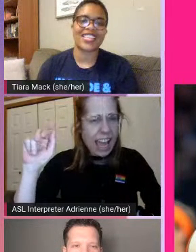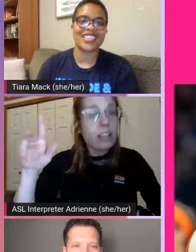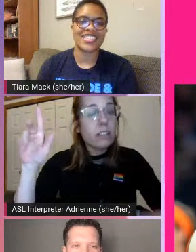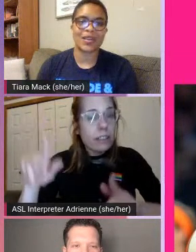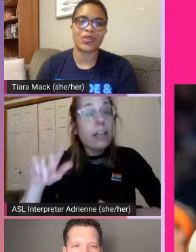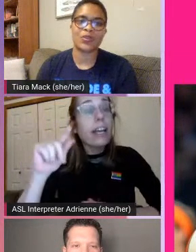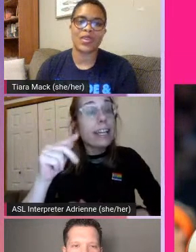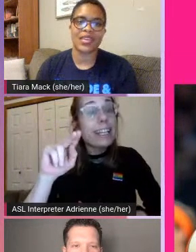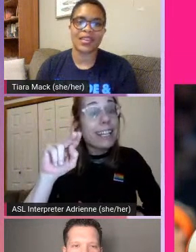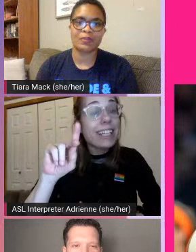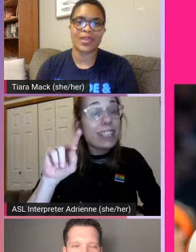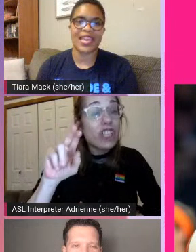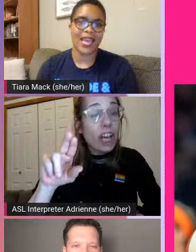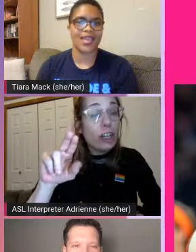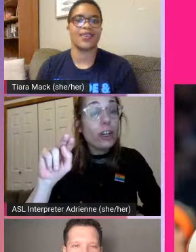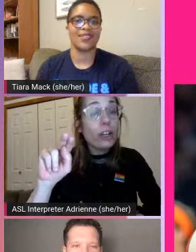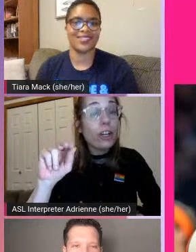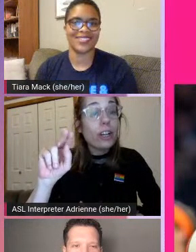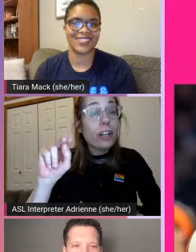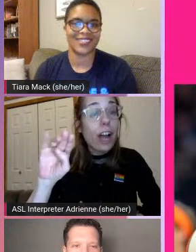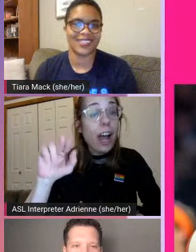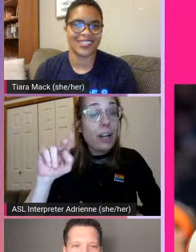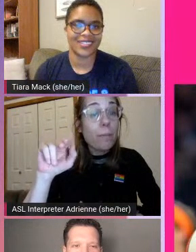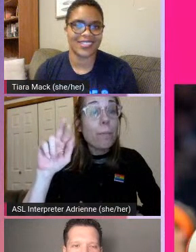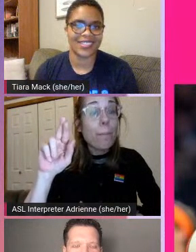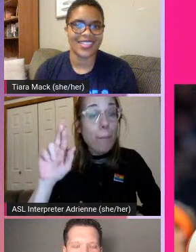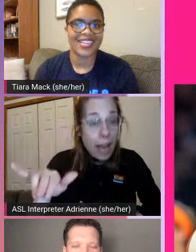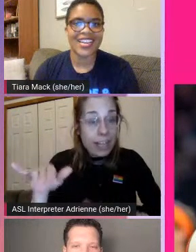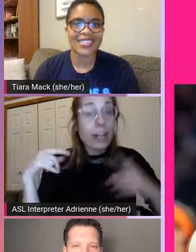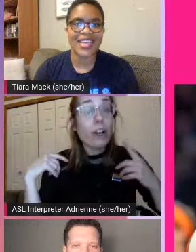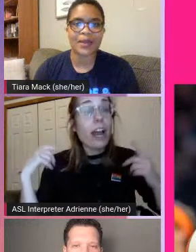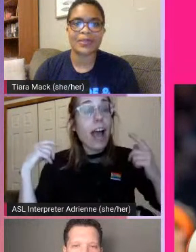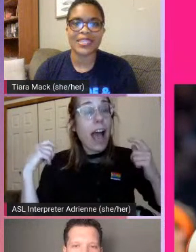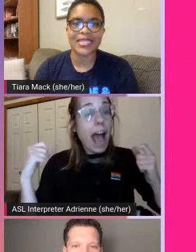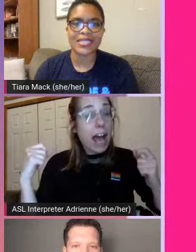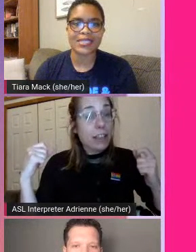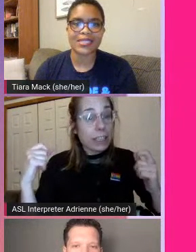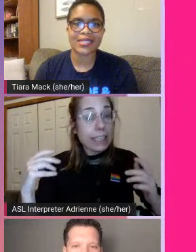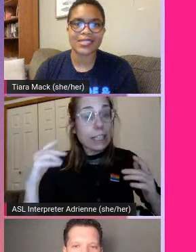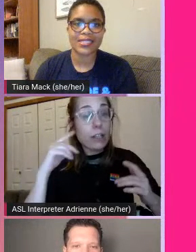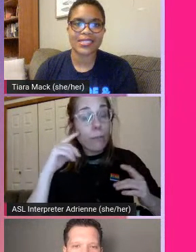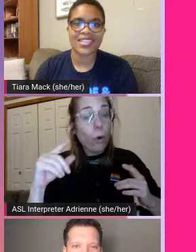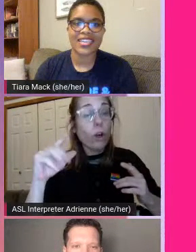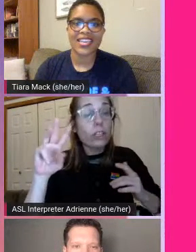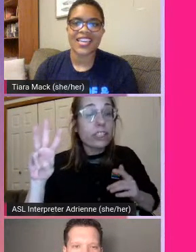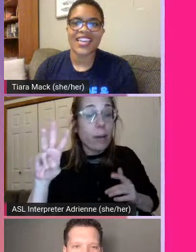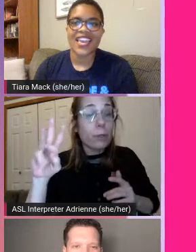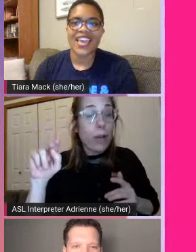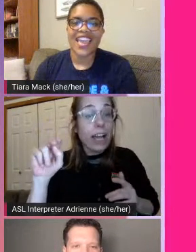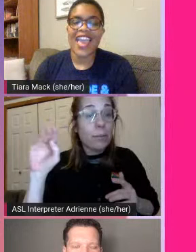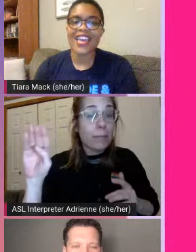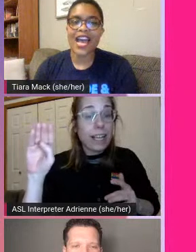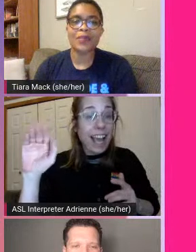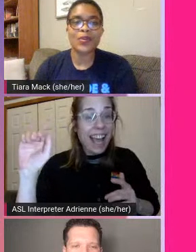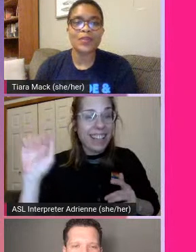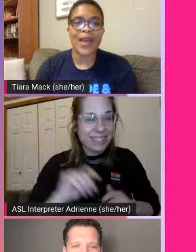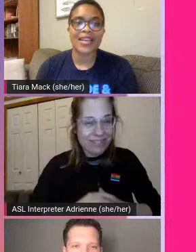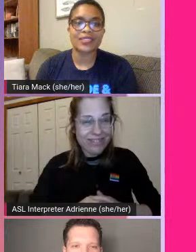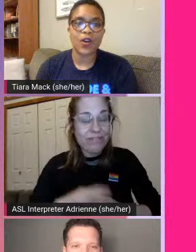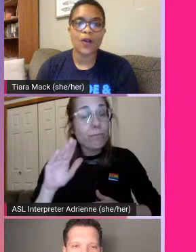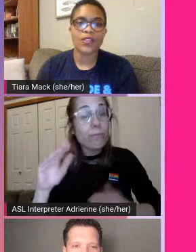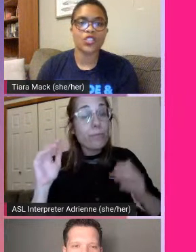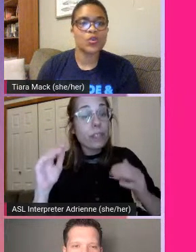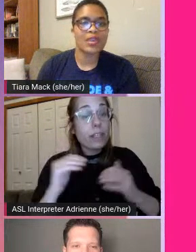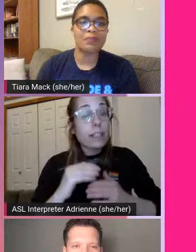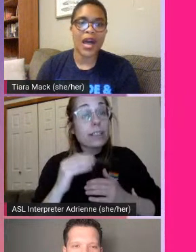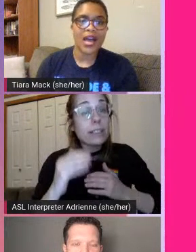non-binary athlete in the WNBA. Next slide, please. And I'm going to